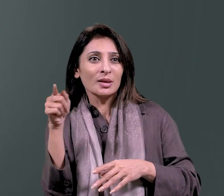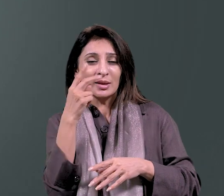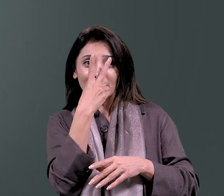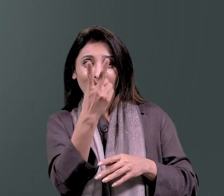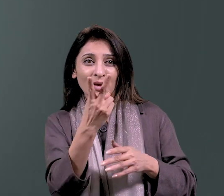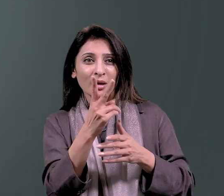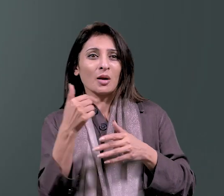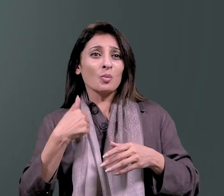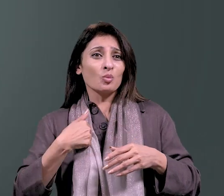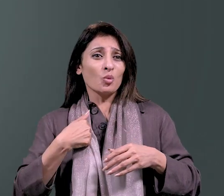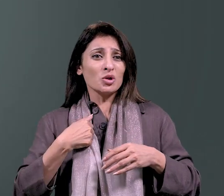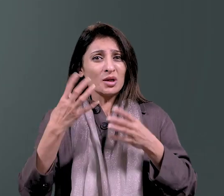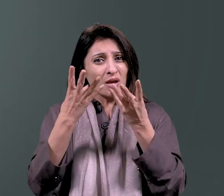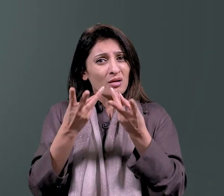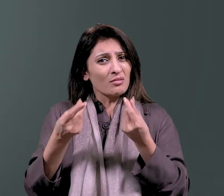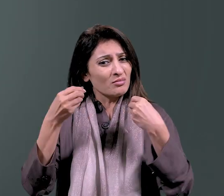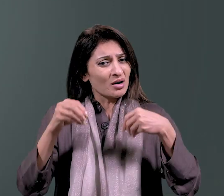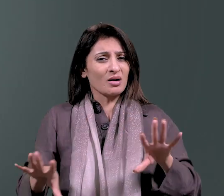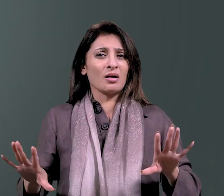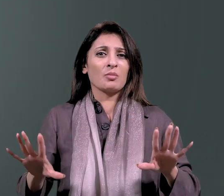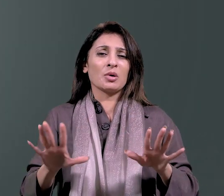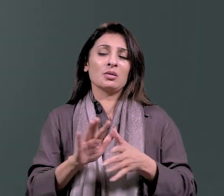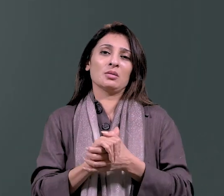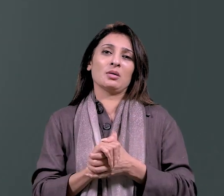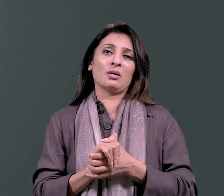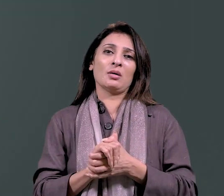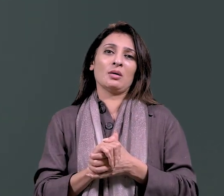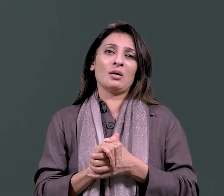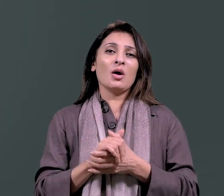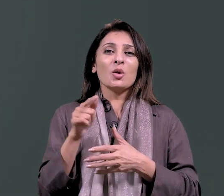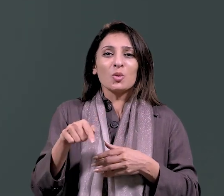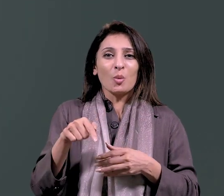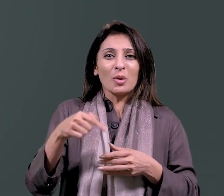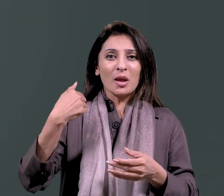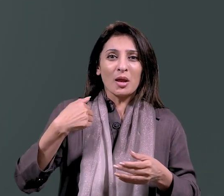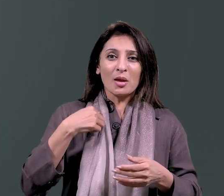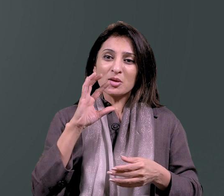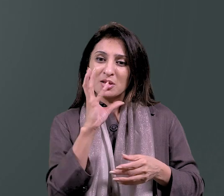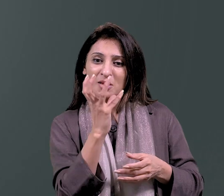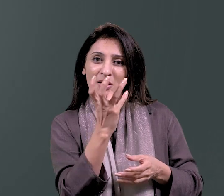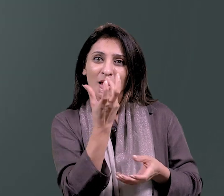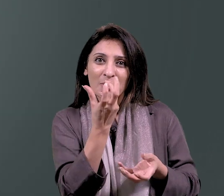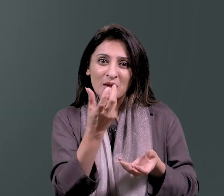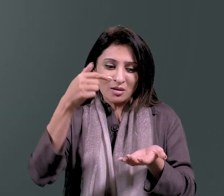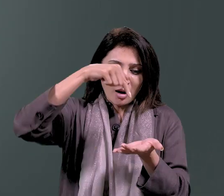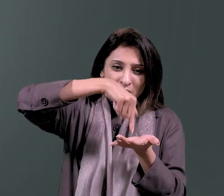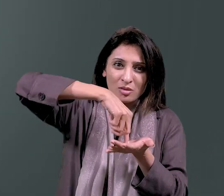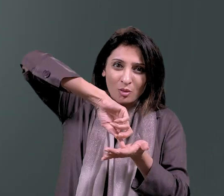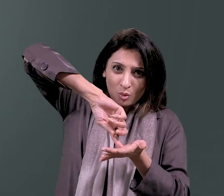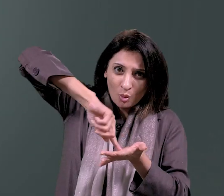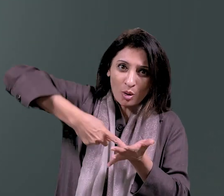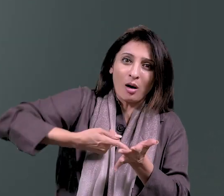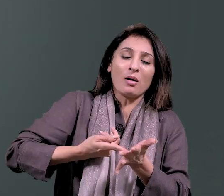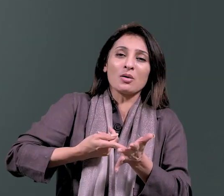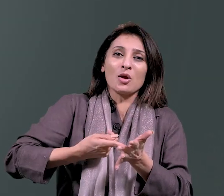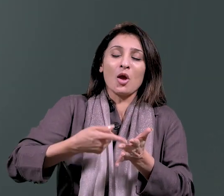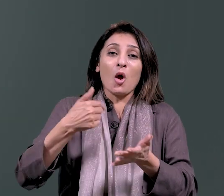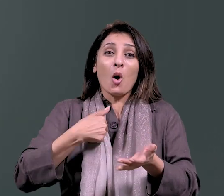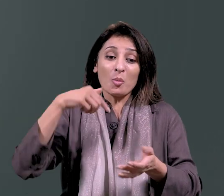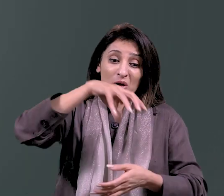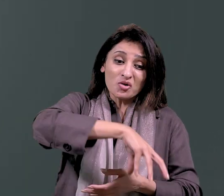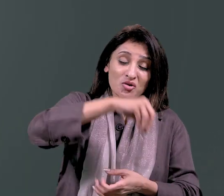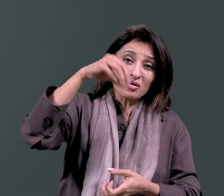you relentlessly exploited me. You dug, you drilled, you used up most of my